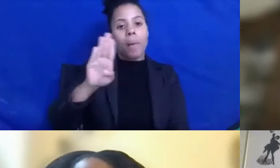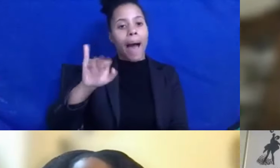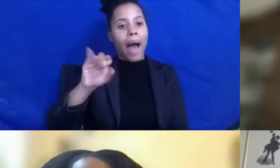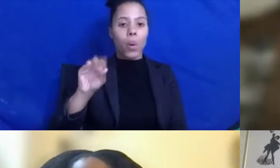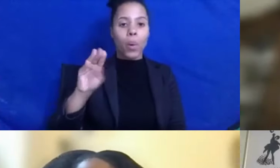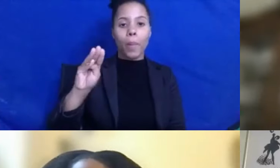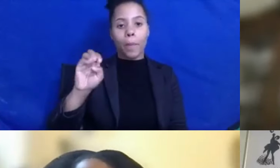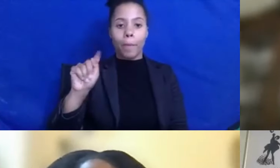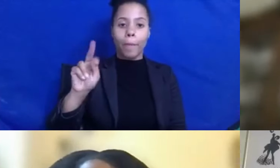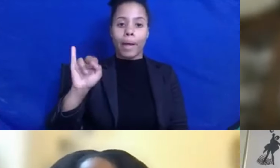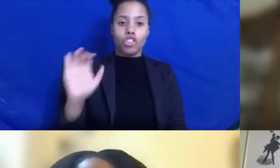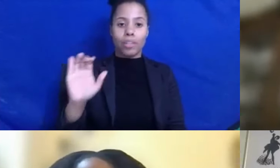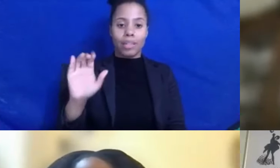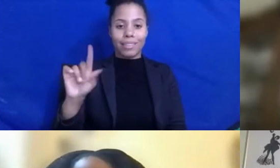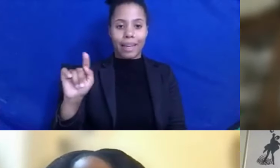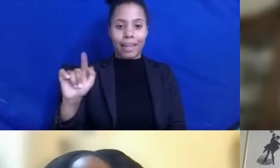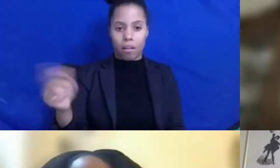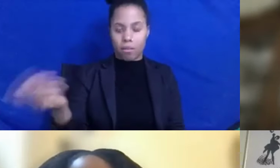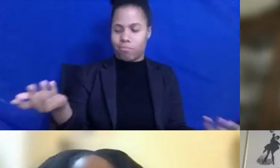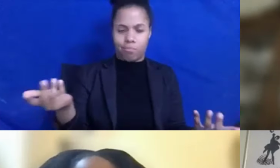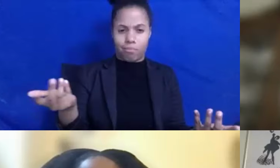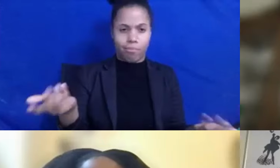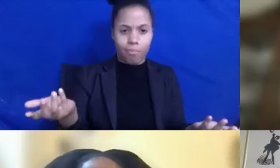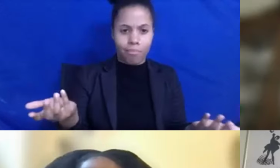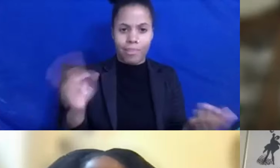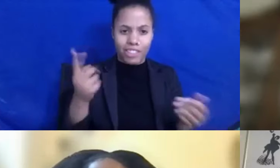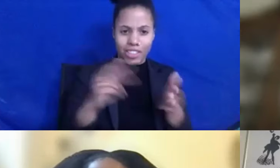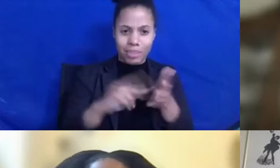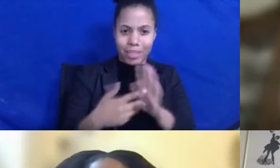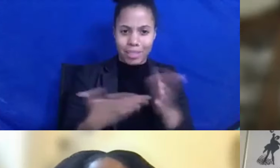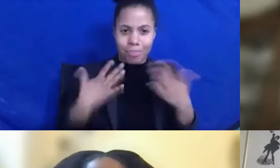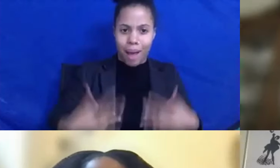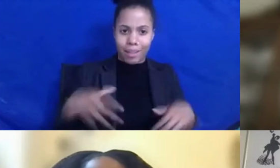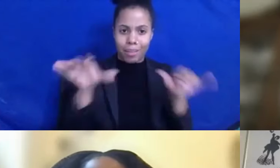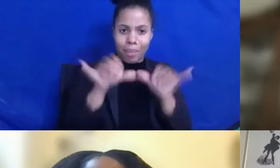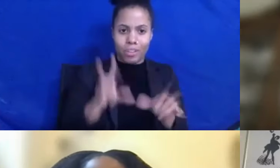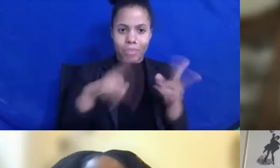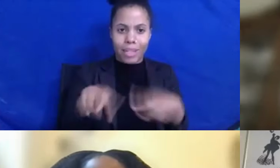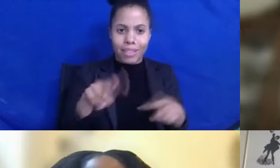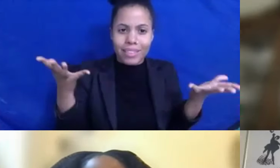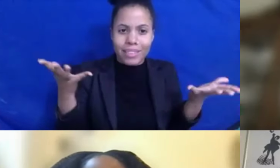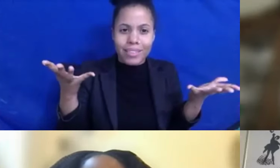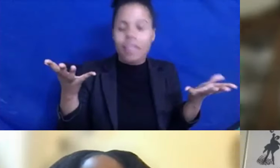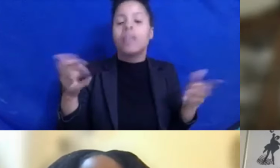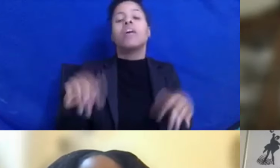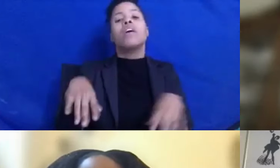which is just body measurements, right? And she also talks about like